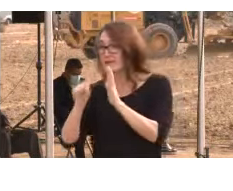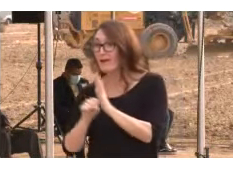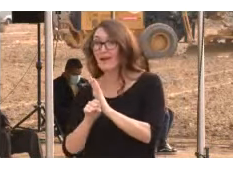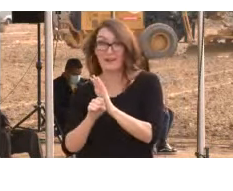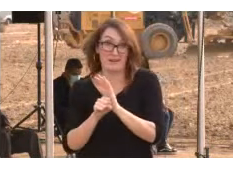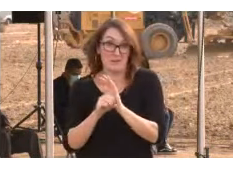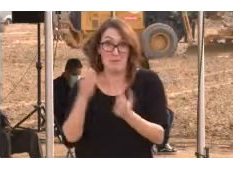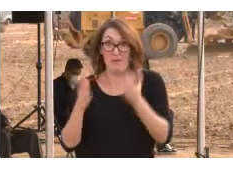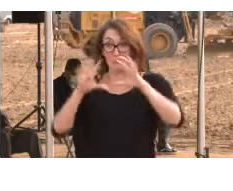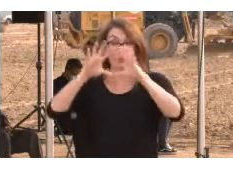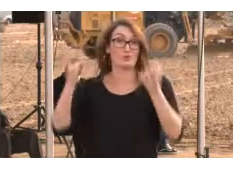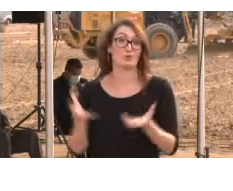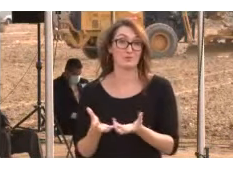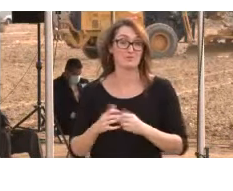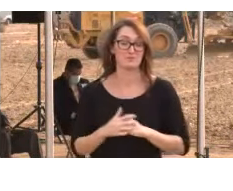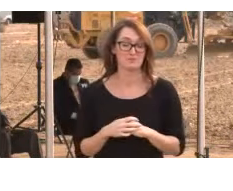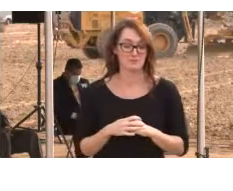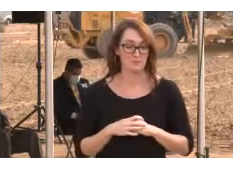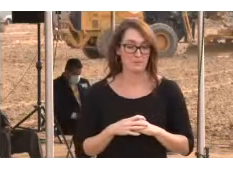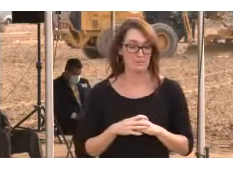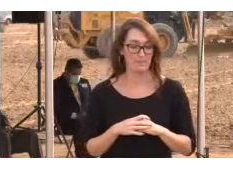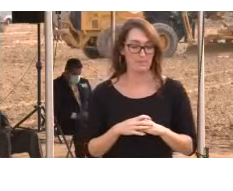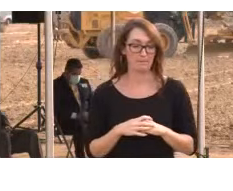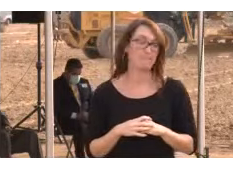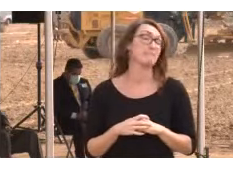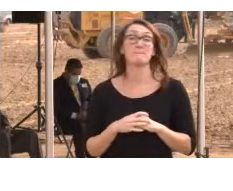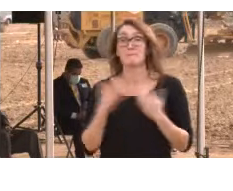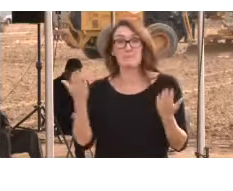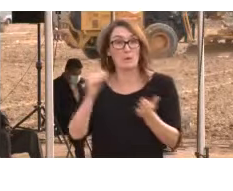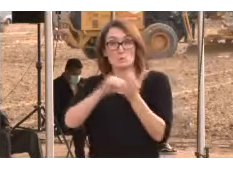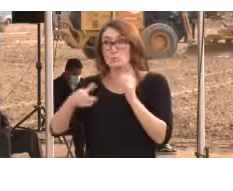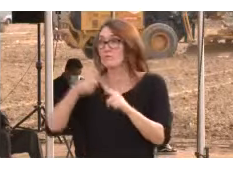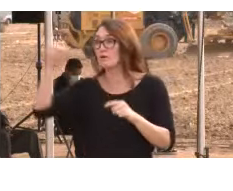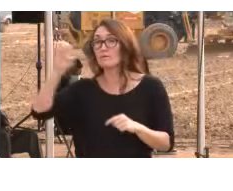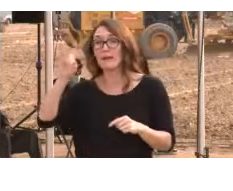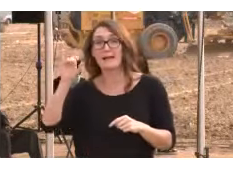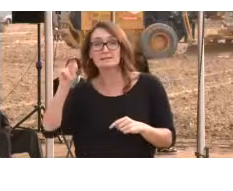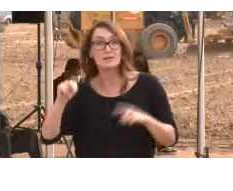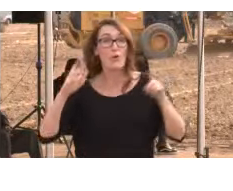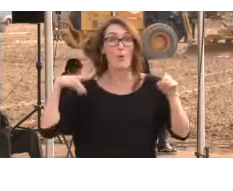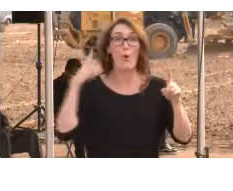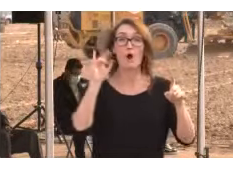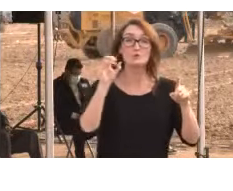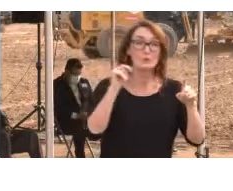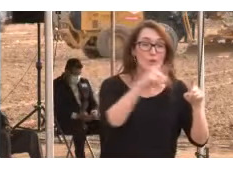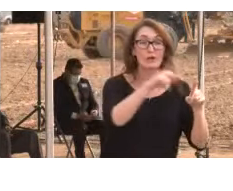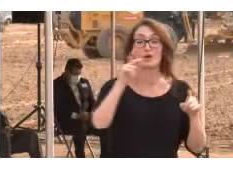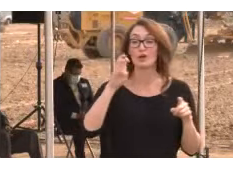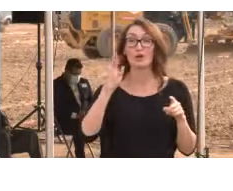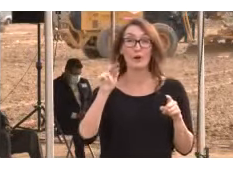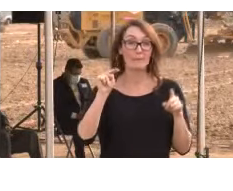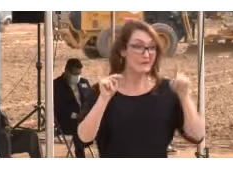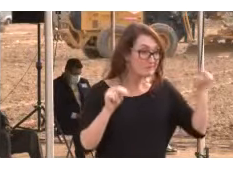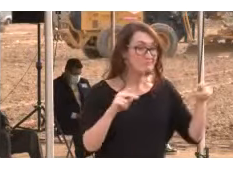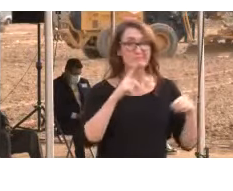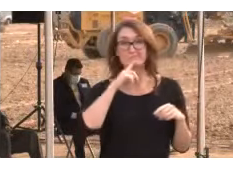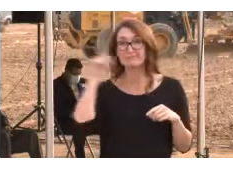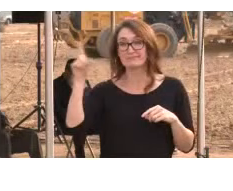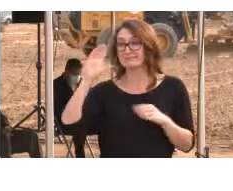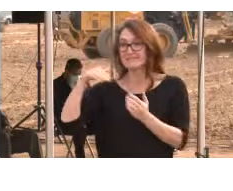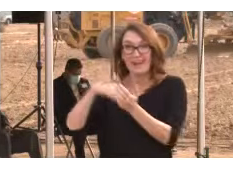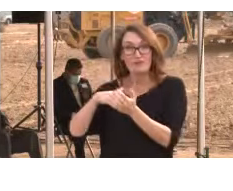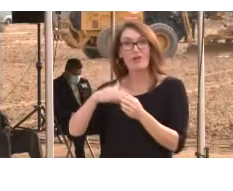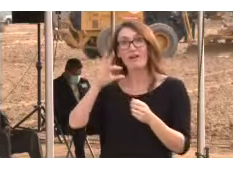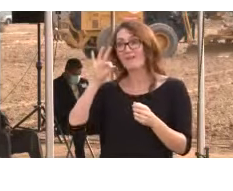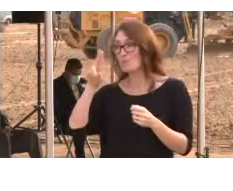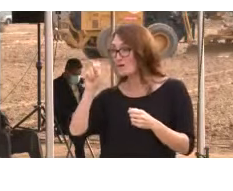say, our nation. Our students will come from Edison, from Washington Union, from Kerman, from Central, from